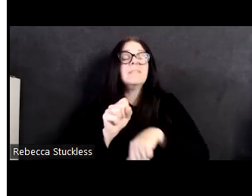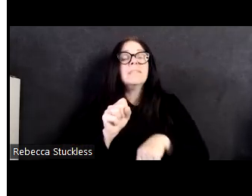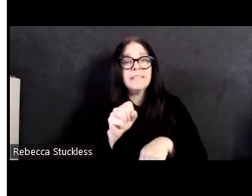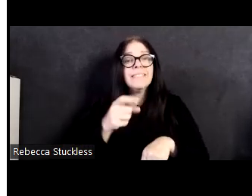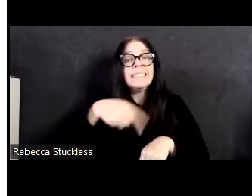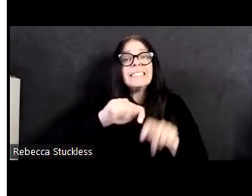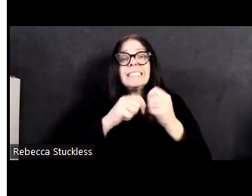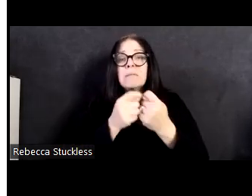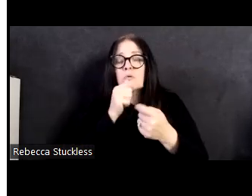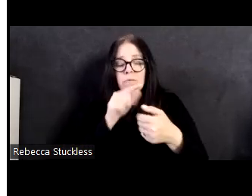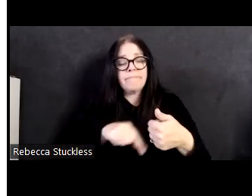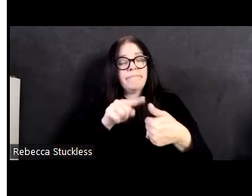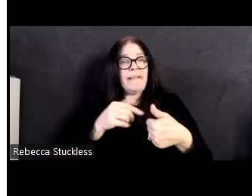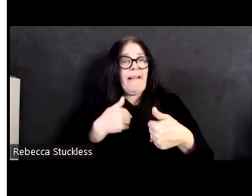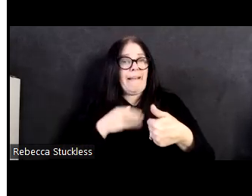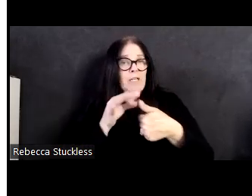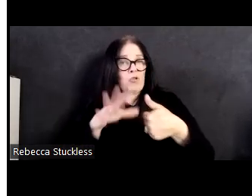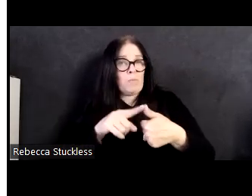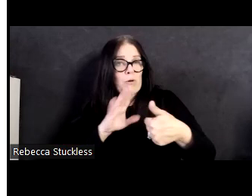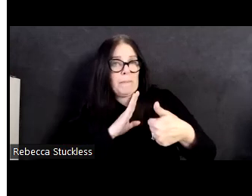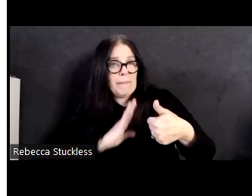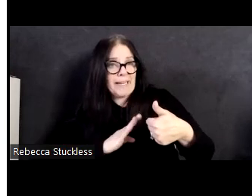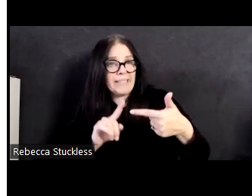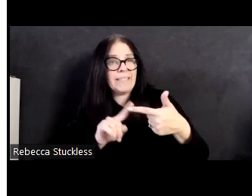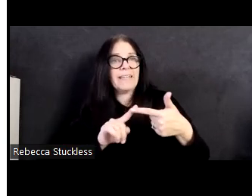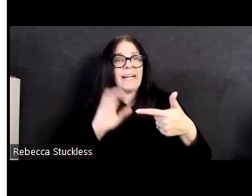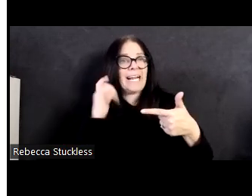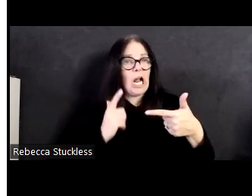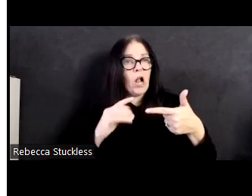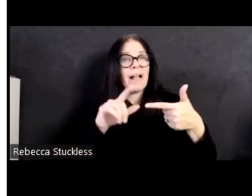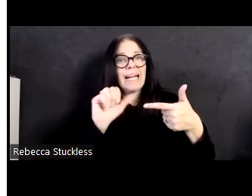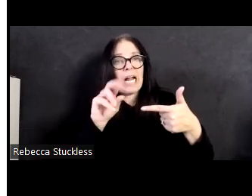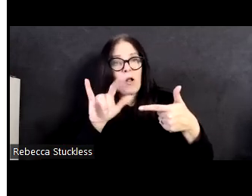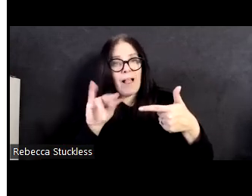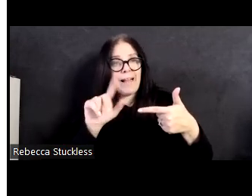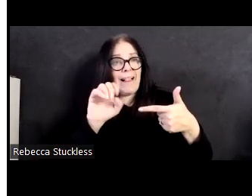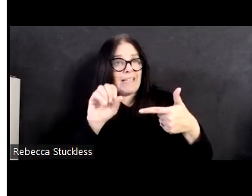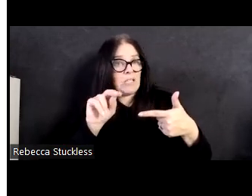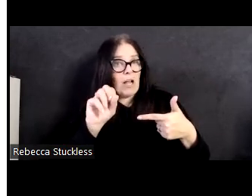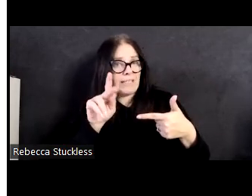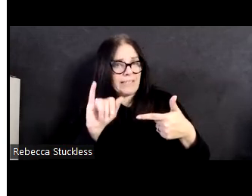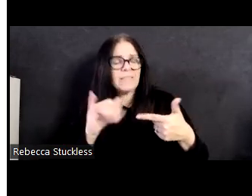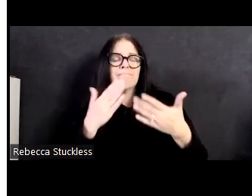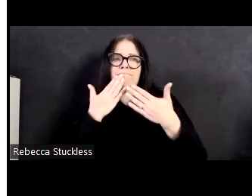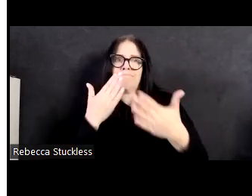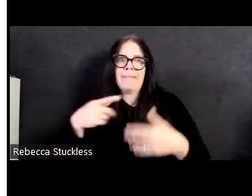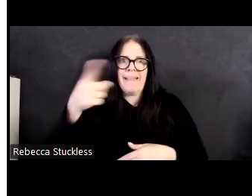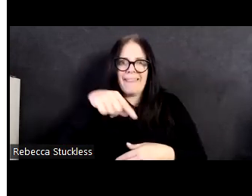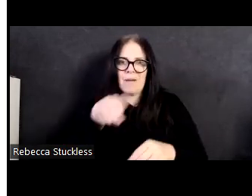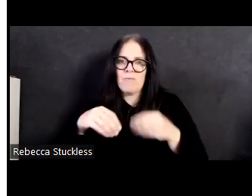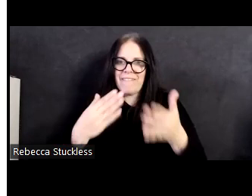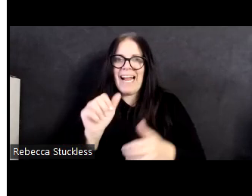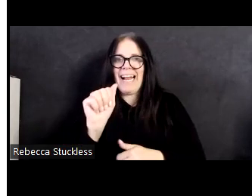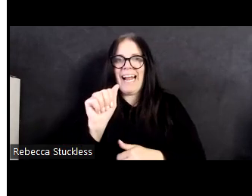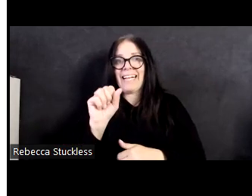Language interpreters, Becky Stuckless and Carolyn Lazonsky, to whom we are very grateful for providing